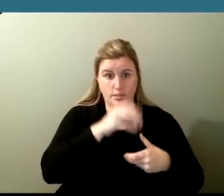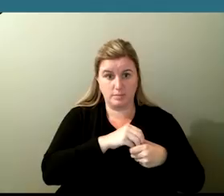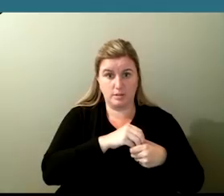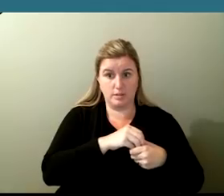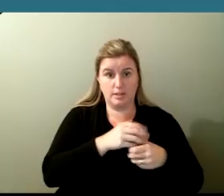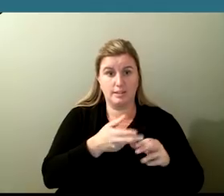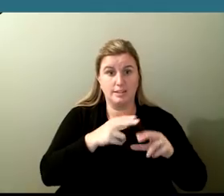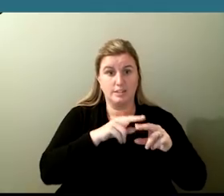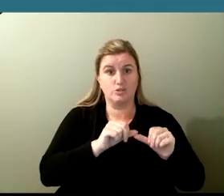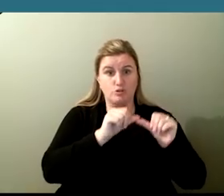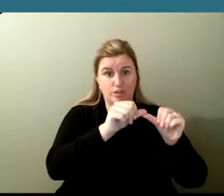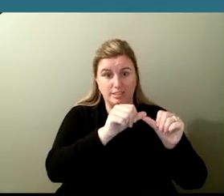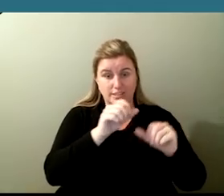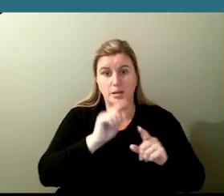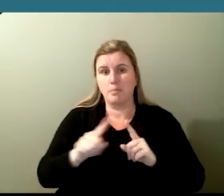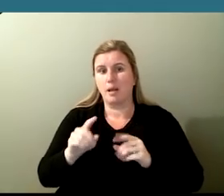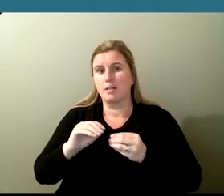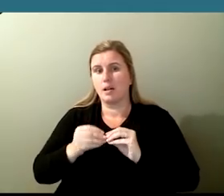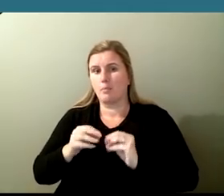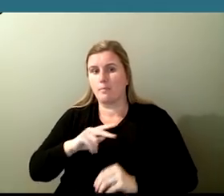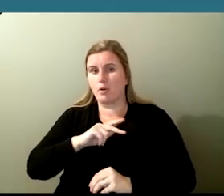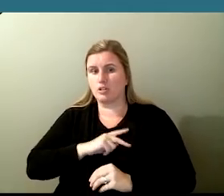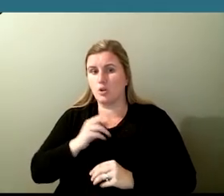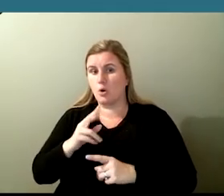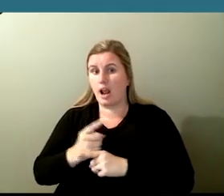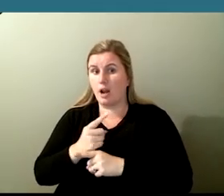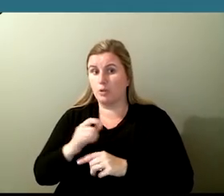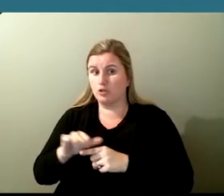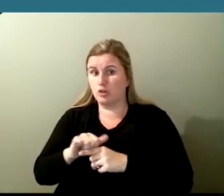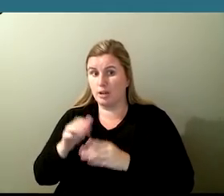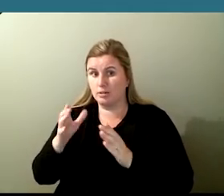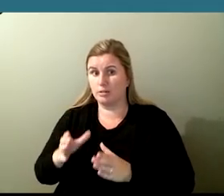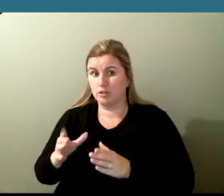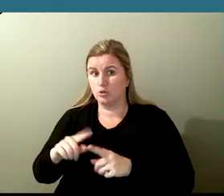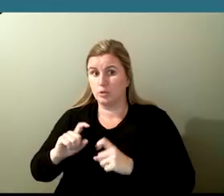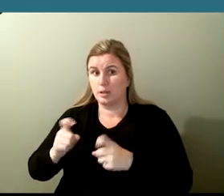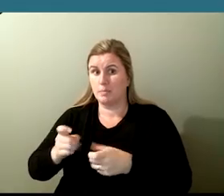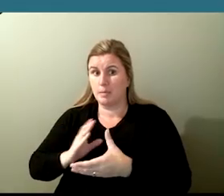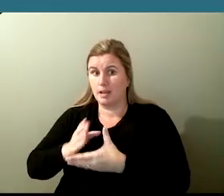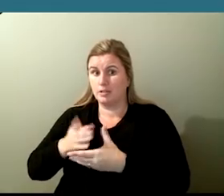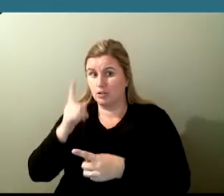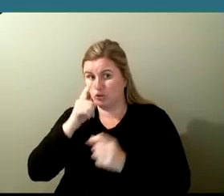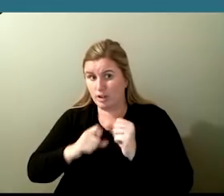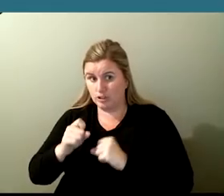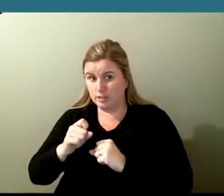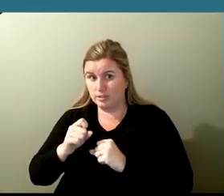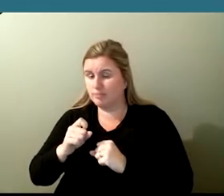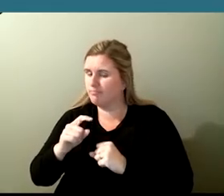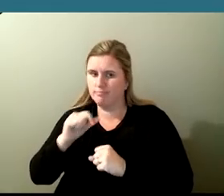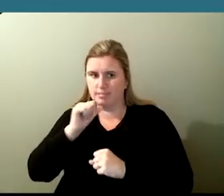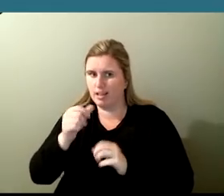continues to increase. However, the number of practitioners or people adequately trained to implement these specific strategies does